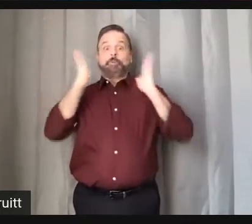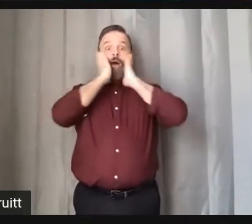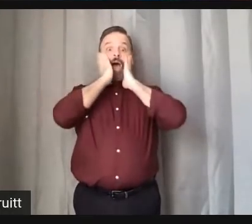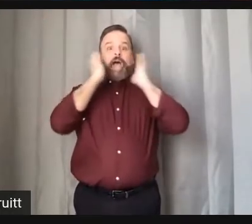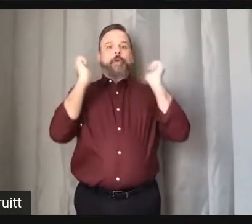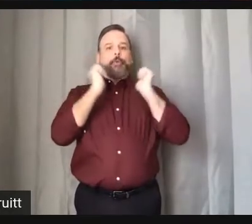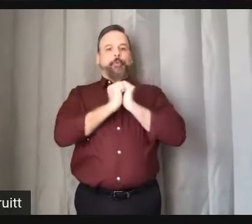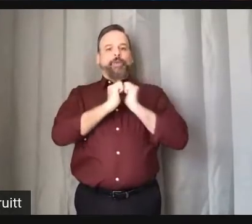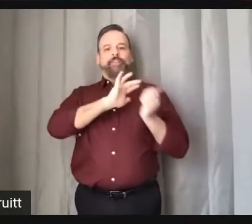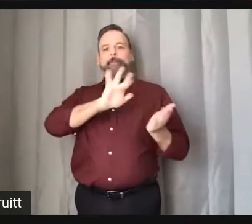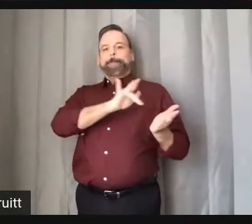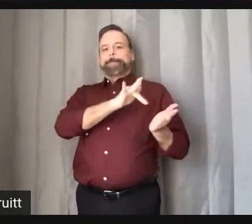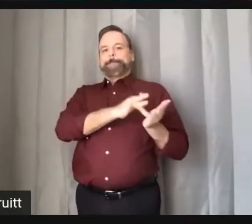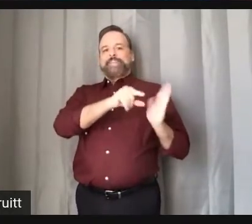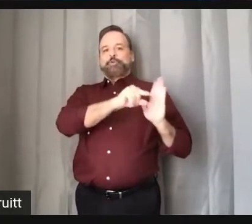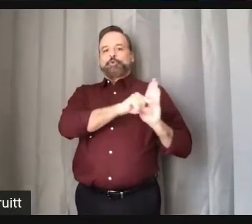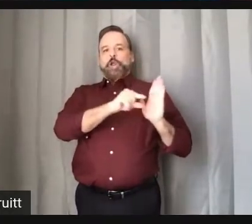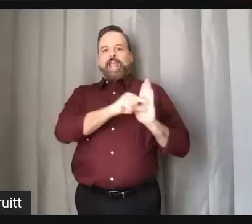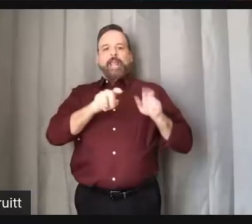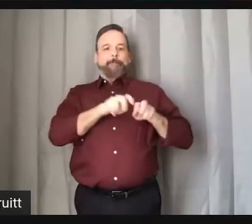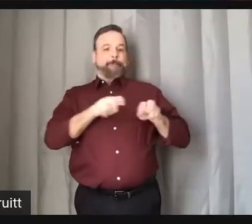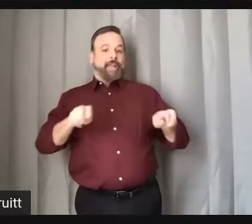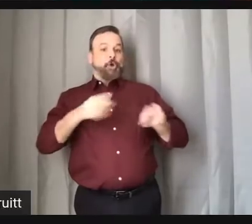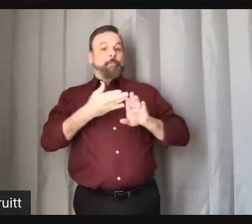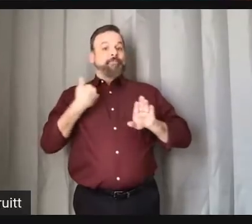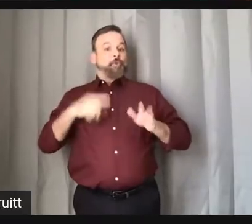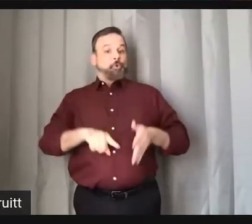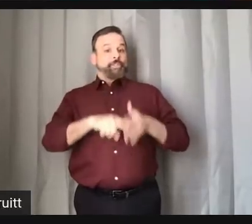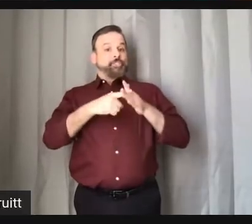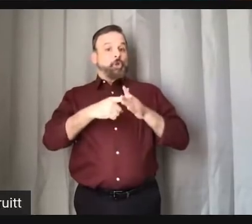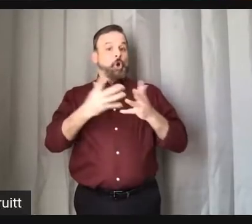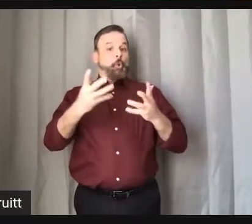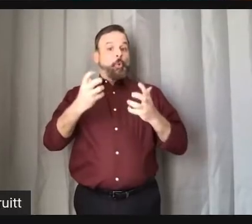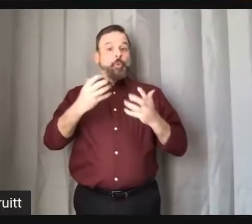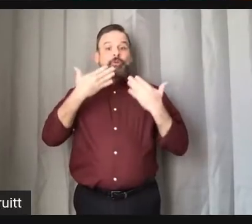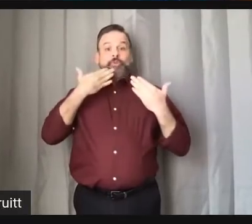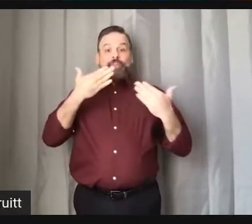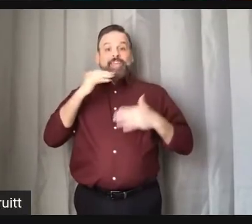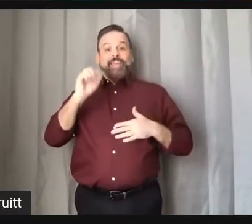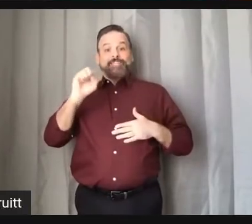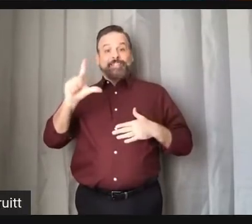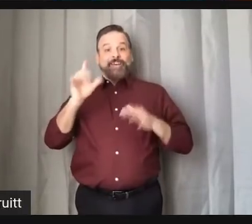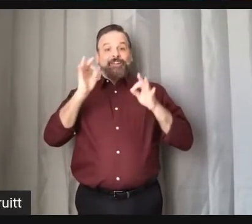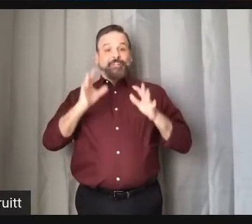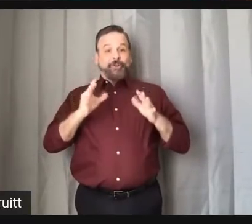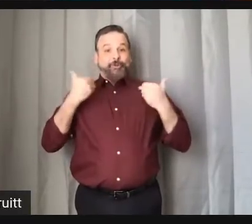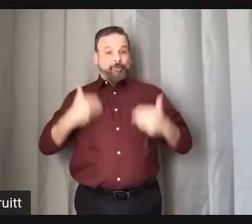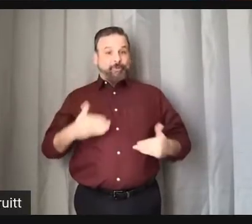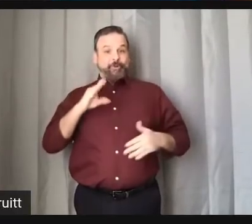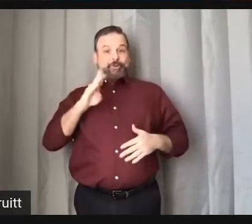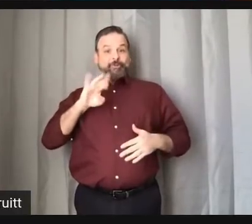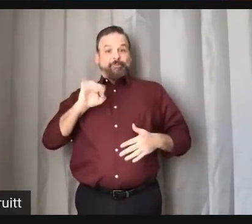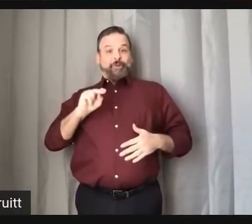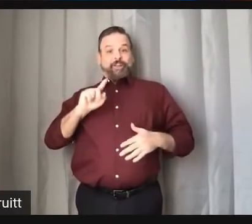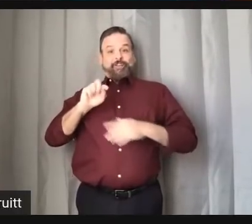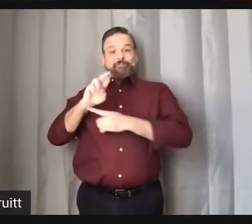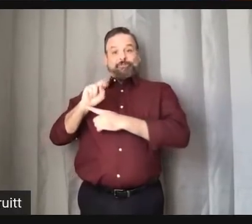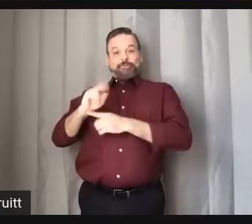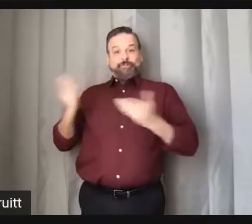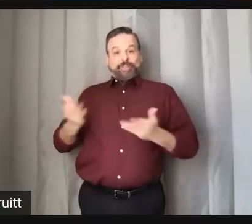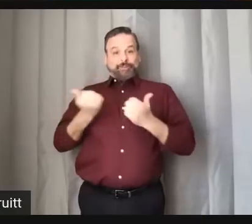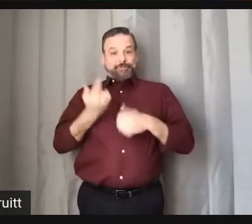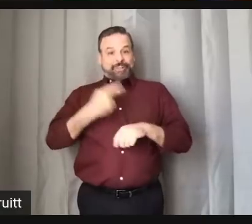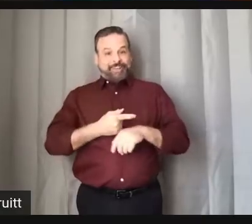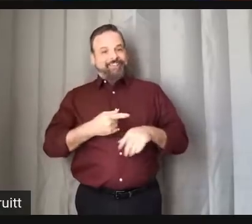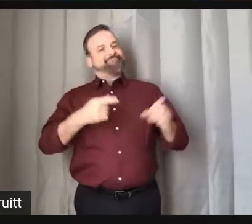grade panel. Before we get started, just want to thank our ASL interpreter, Brian Truitt, for being here with us today.